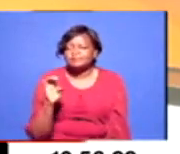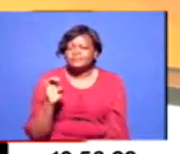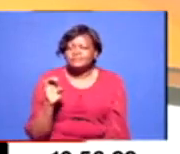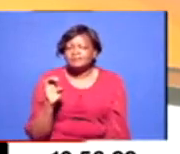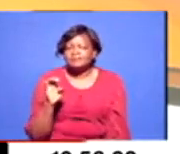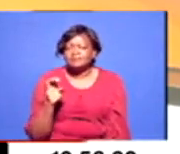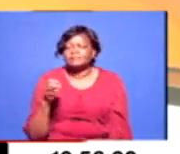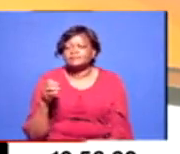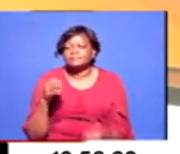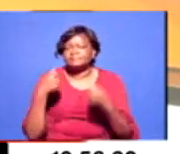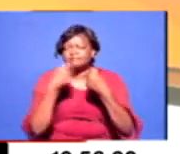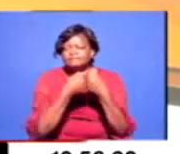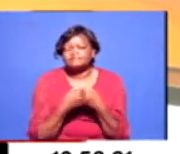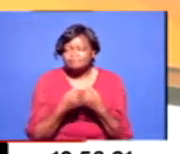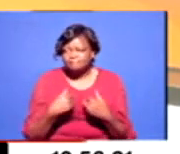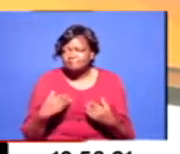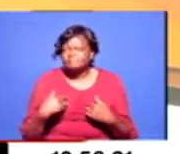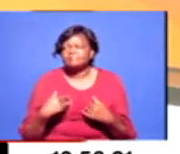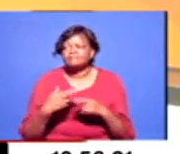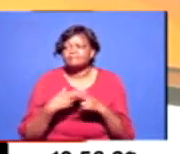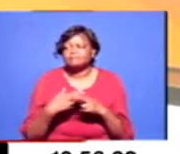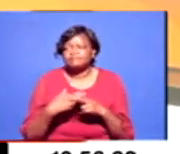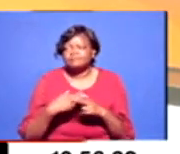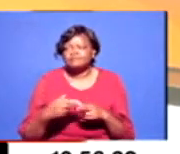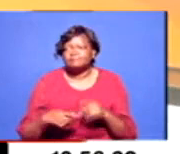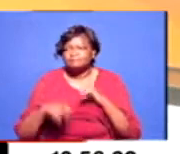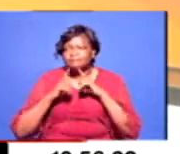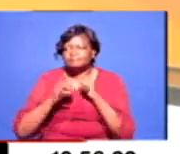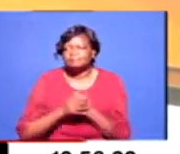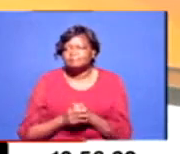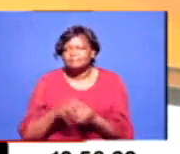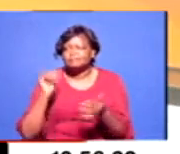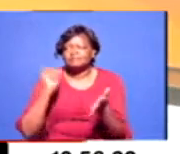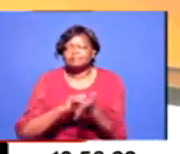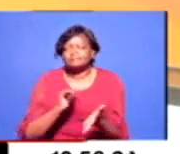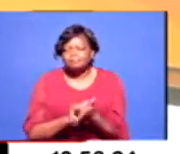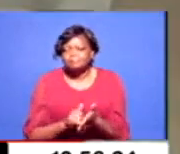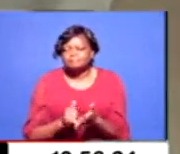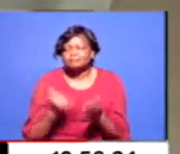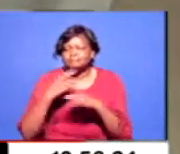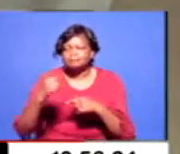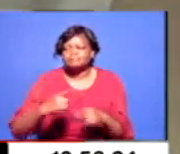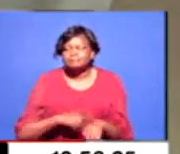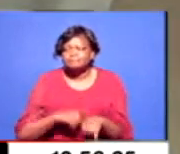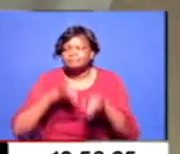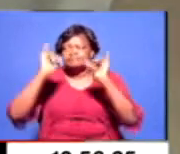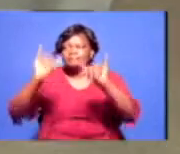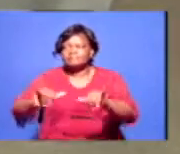challenges in the coming days. Discussing that in a bit. Don't go away.